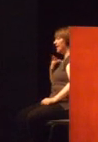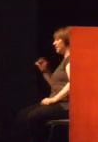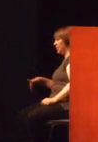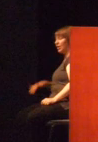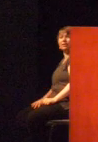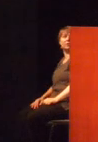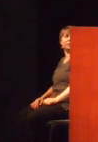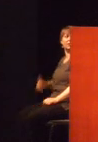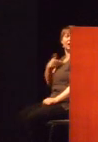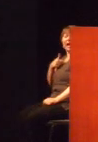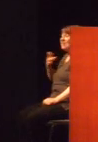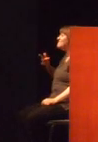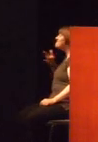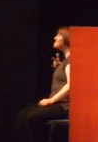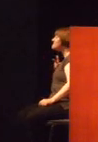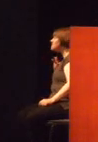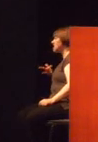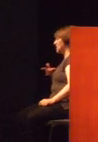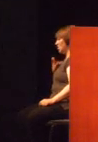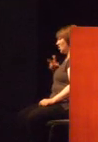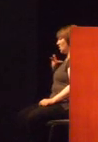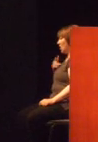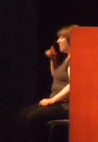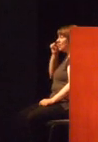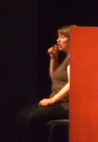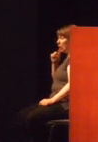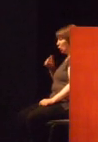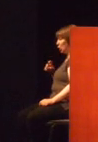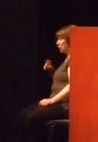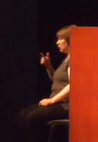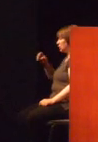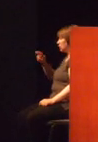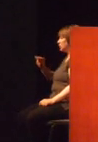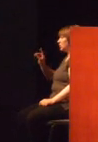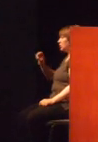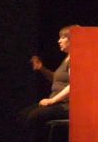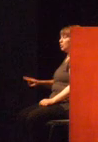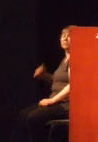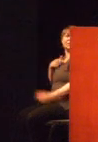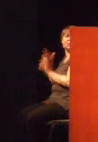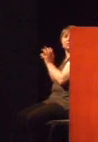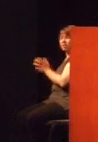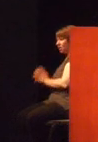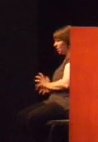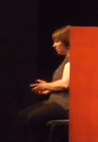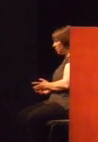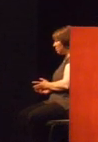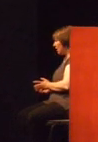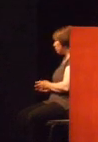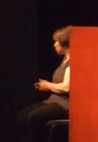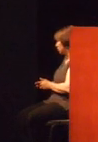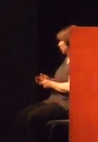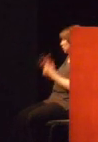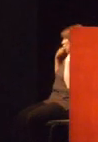feel about gender. So recently, I was talking to somebody in my community and they told me that the gym teacher at my children's